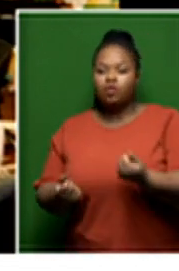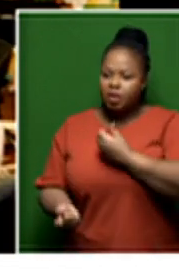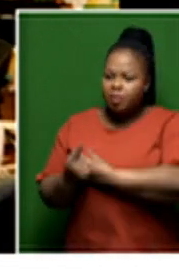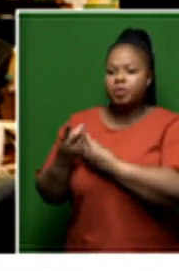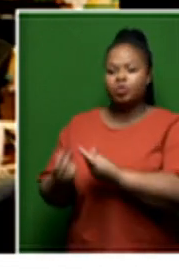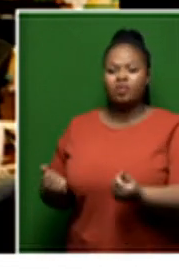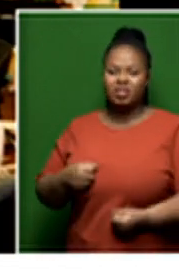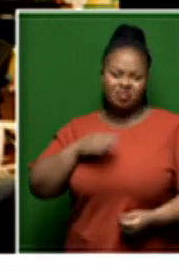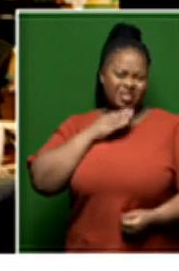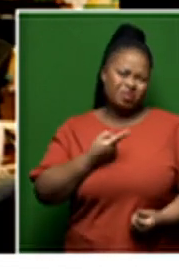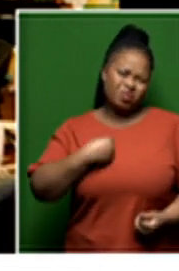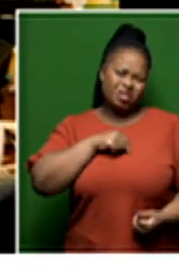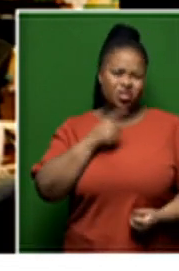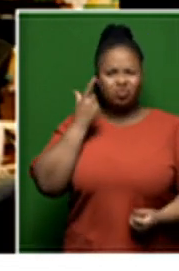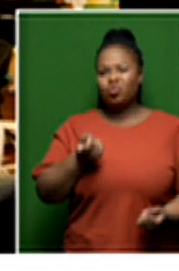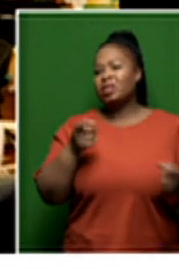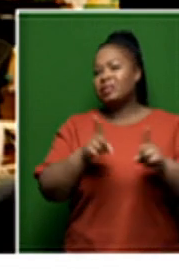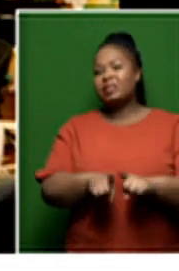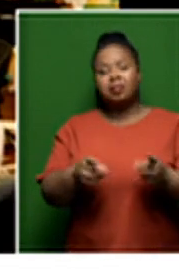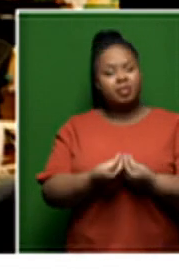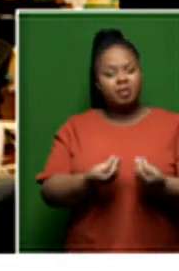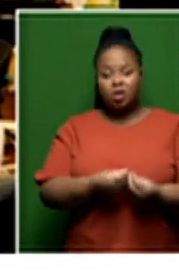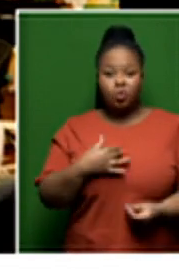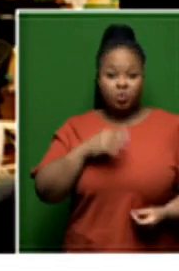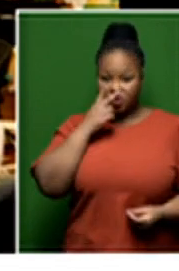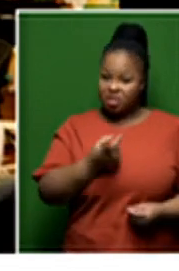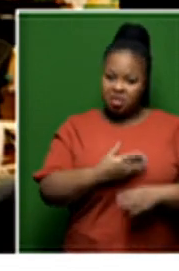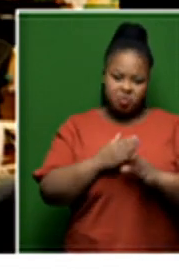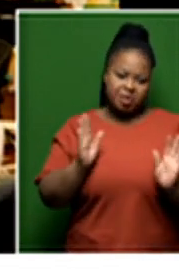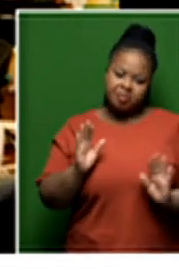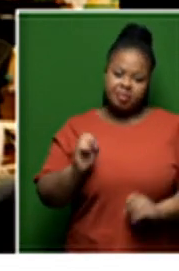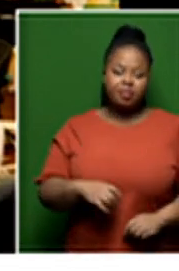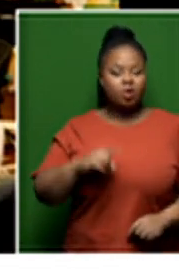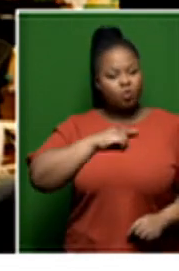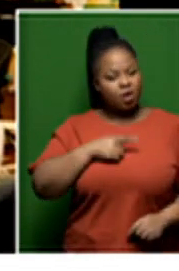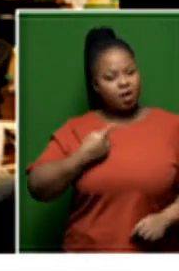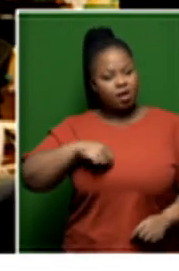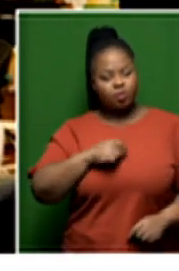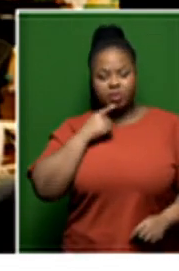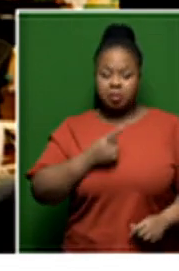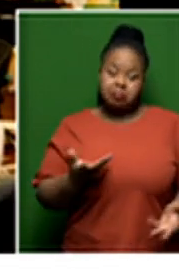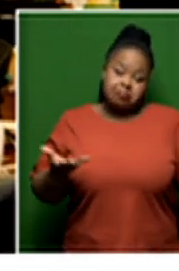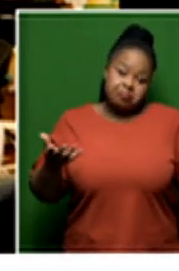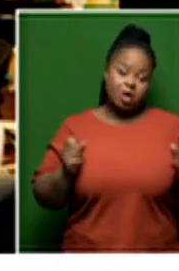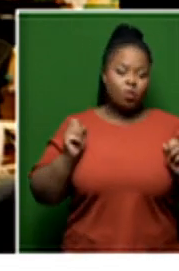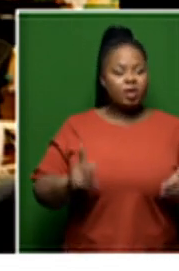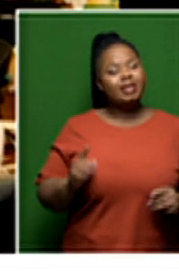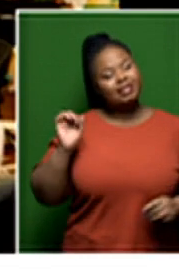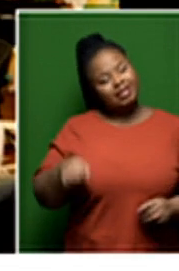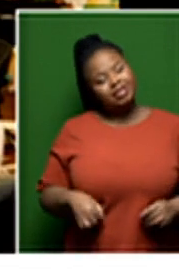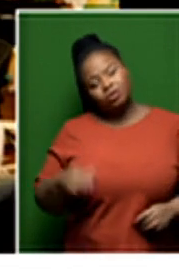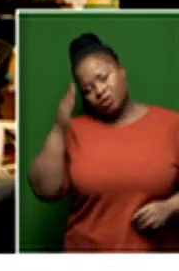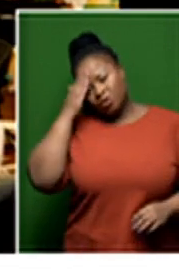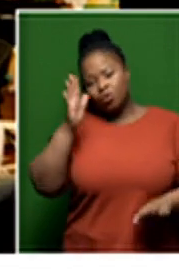not been insisting on doing one thing, even when we see that it doesn't work. That's why we had to say, okay, the pace is not